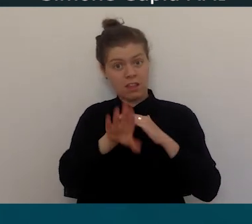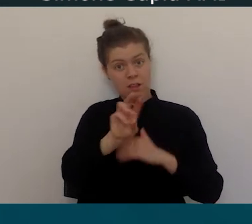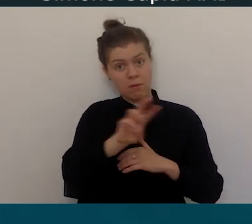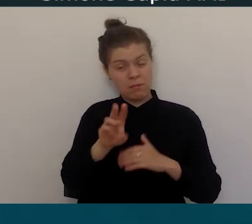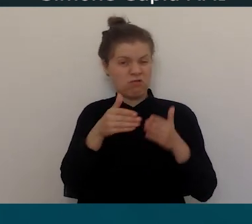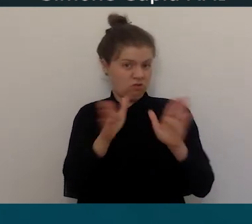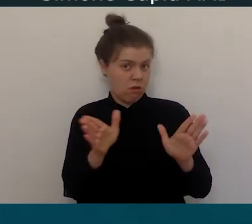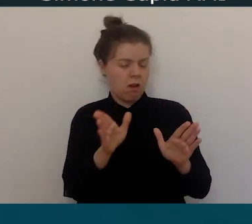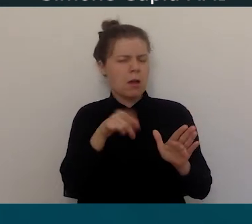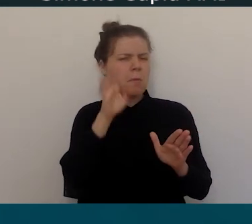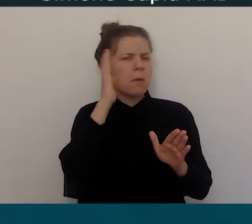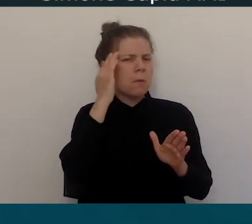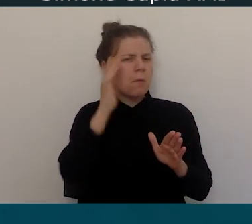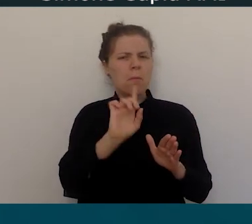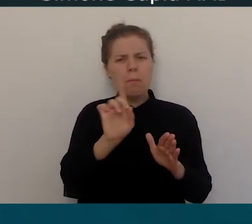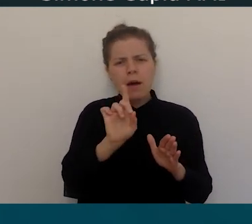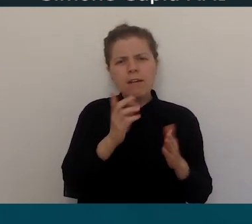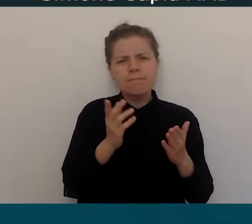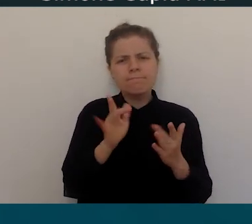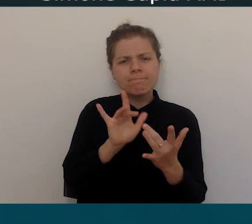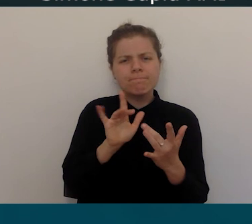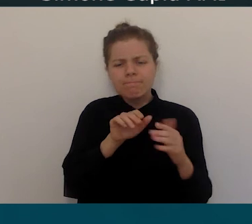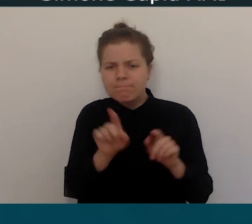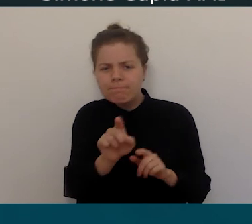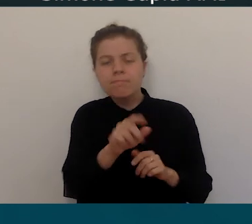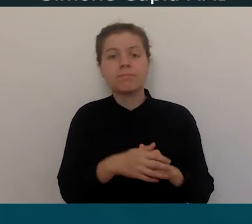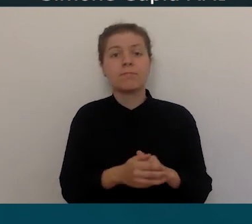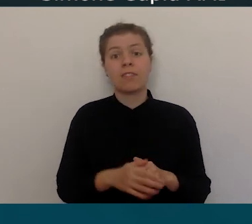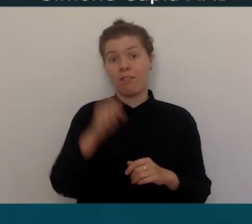further advised. Please visit us at ami.ca.